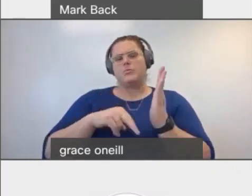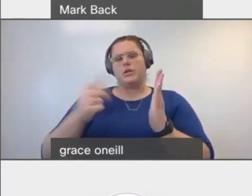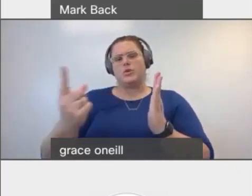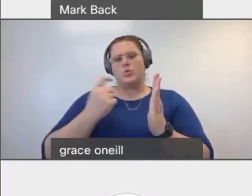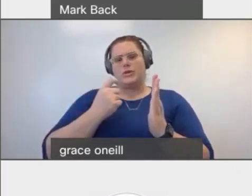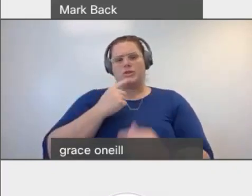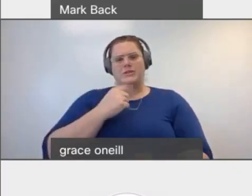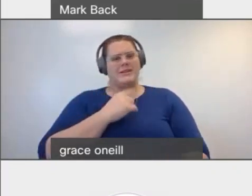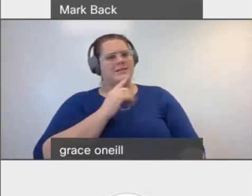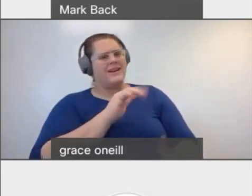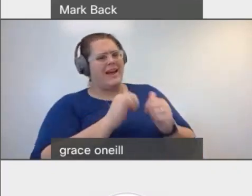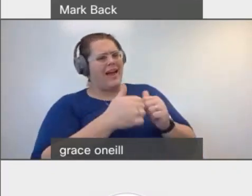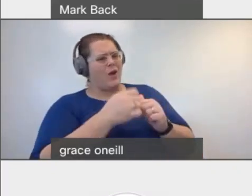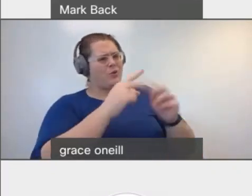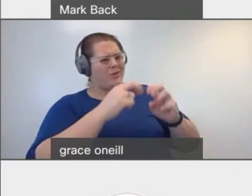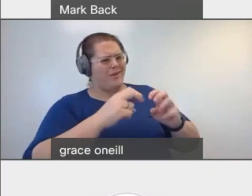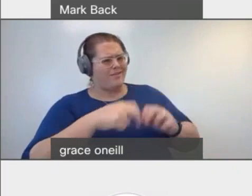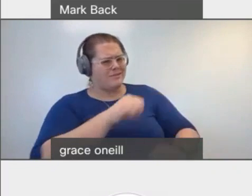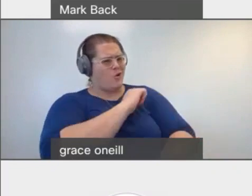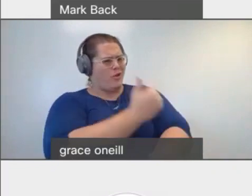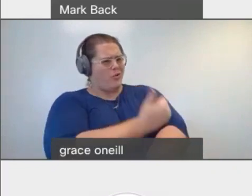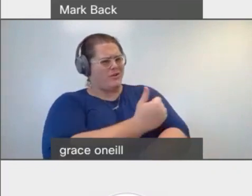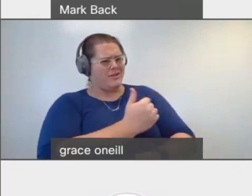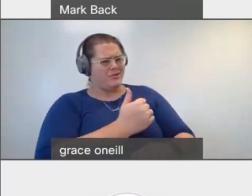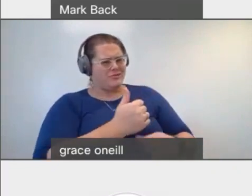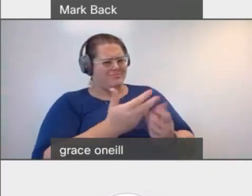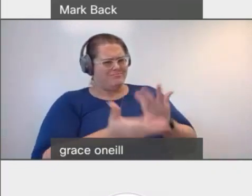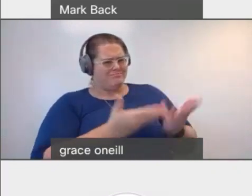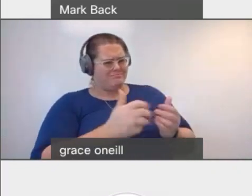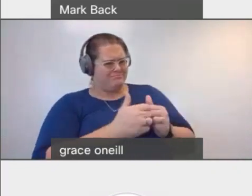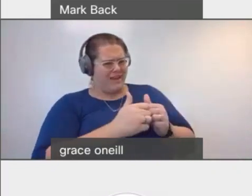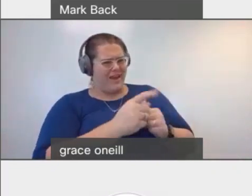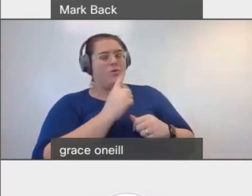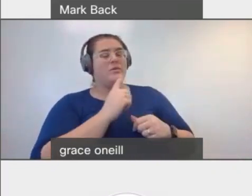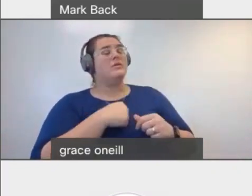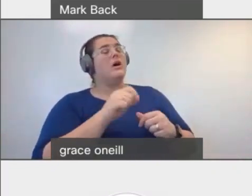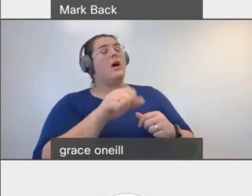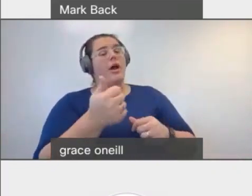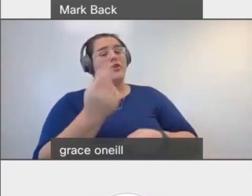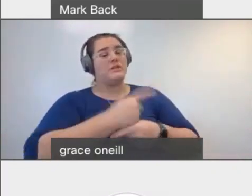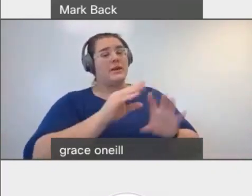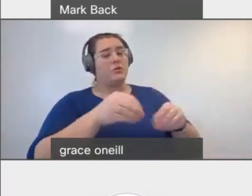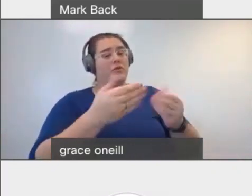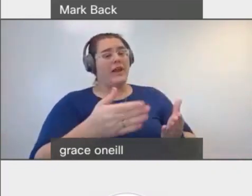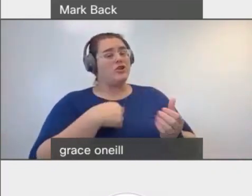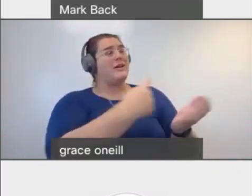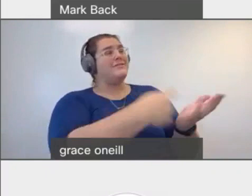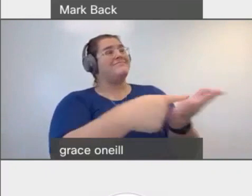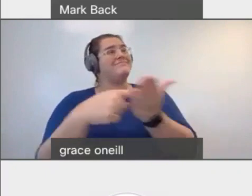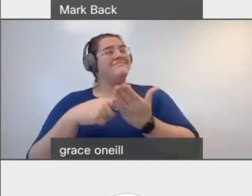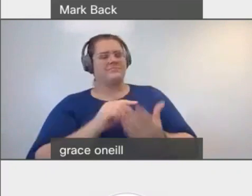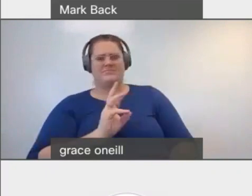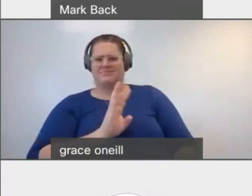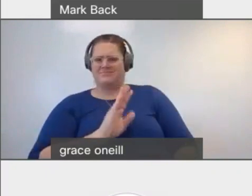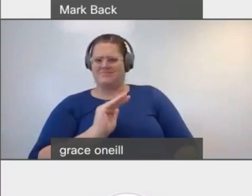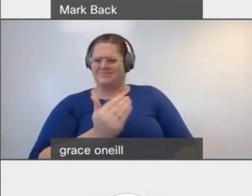do your analysis of authorizations based on the discussion with other day providers? 64 seems like a low number. There